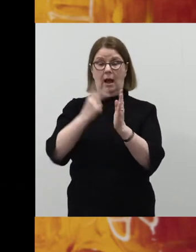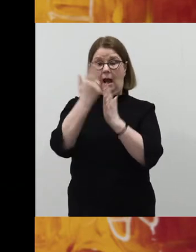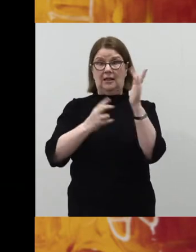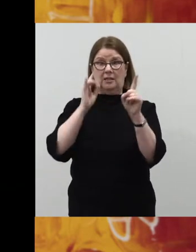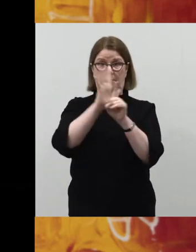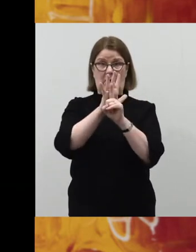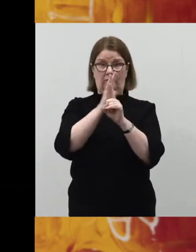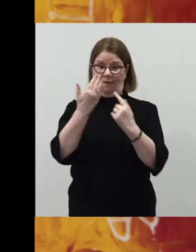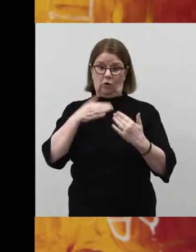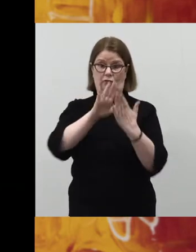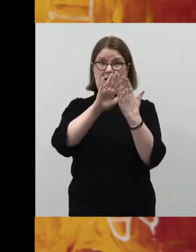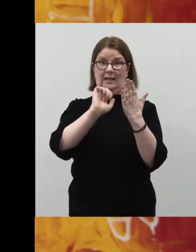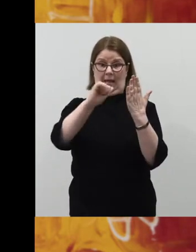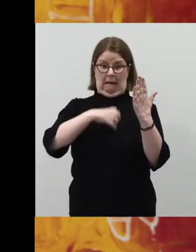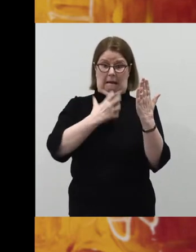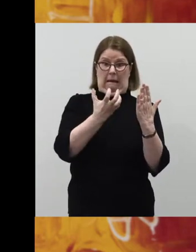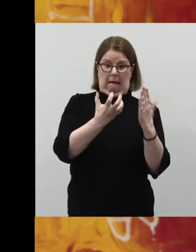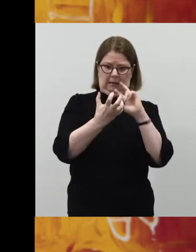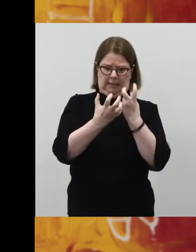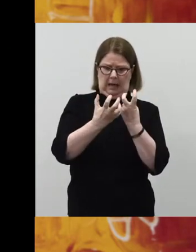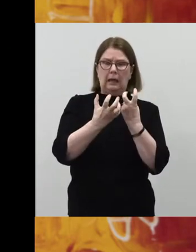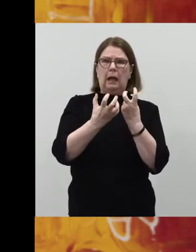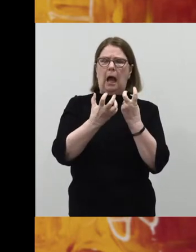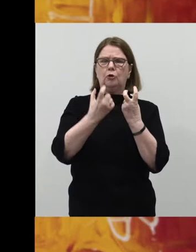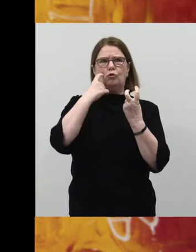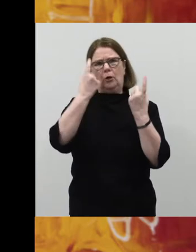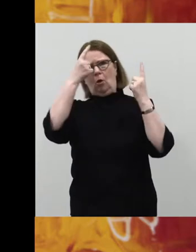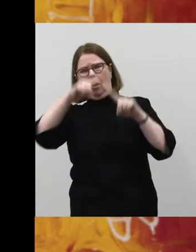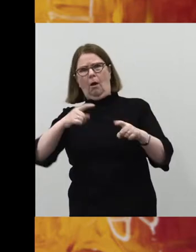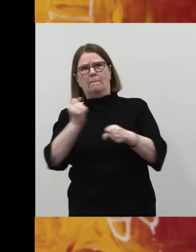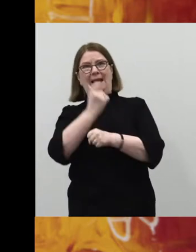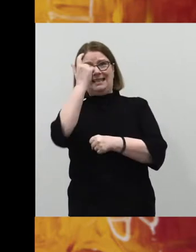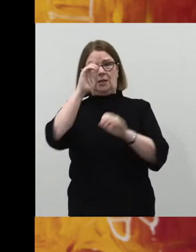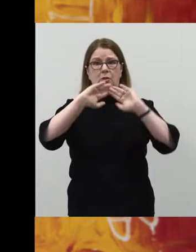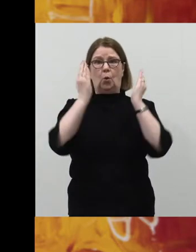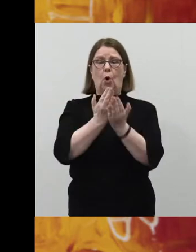dark side productively that has been provided by artists over the centuries.